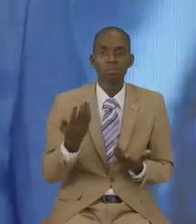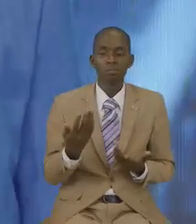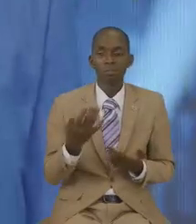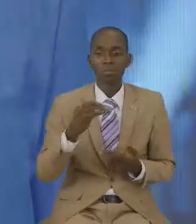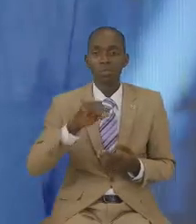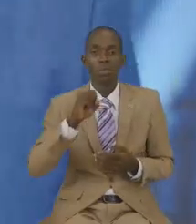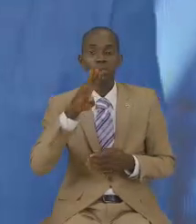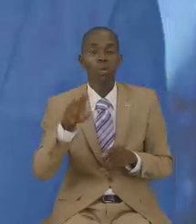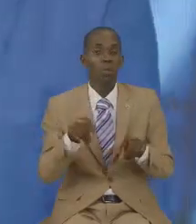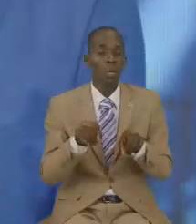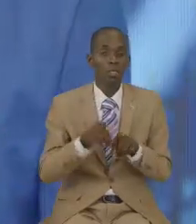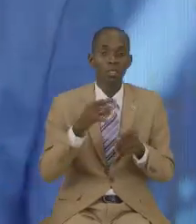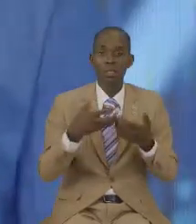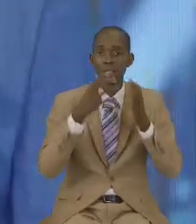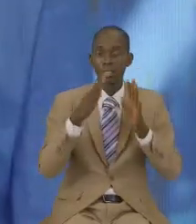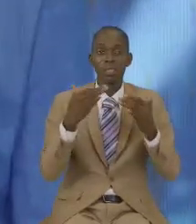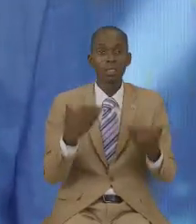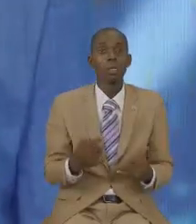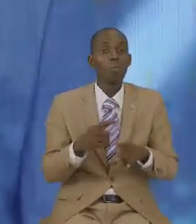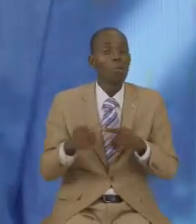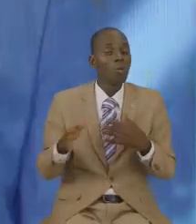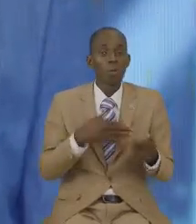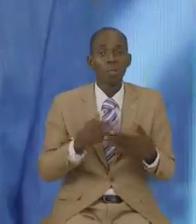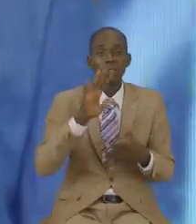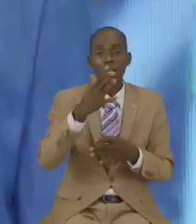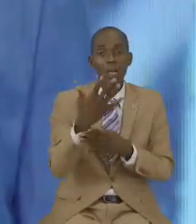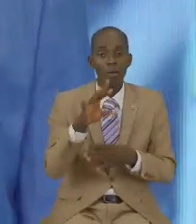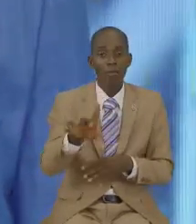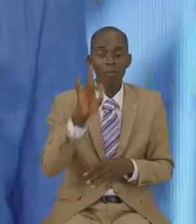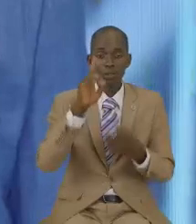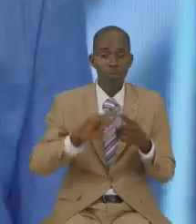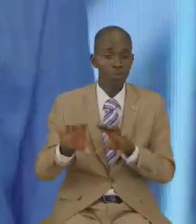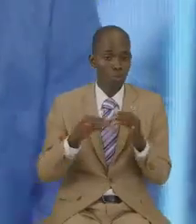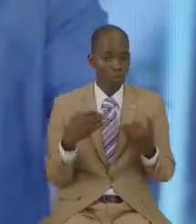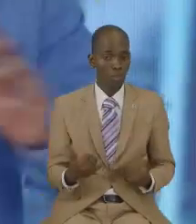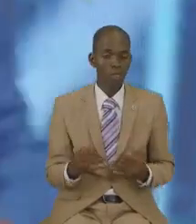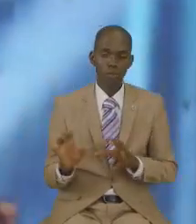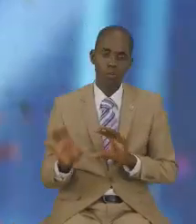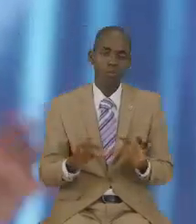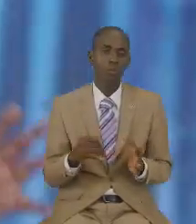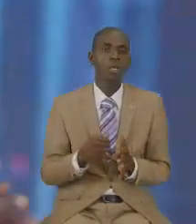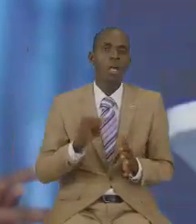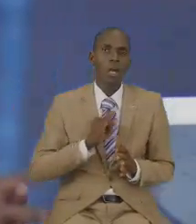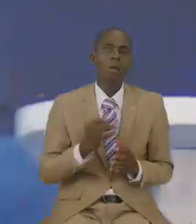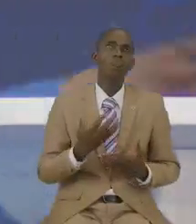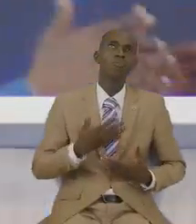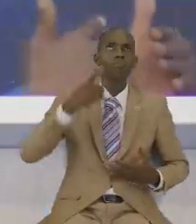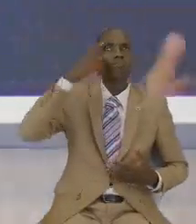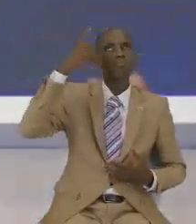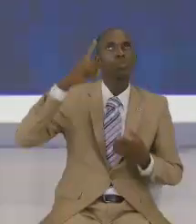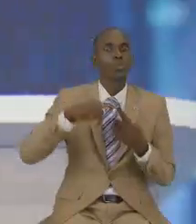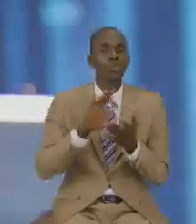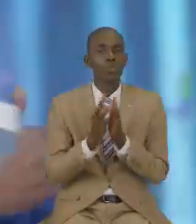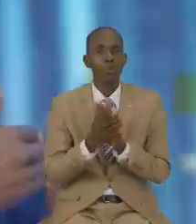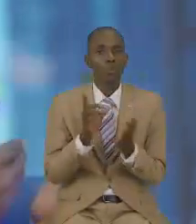now. All right. Whatsoever your hand finds to do, do it. I want to become a doctor. That's